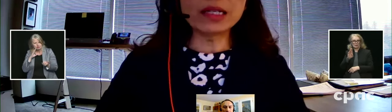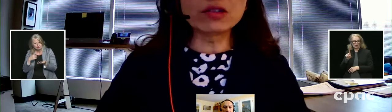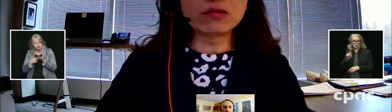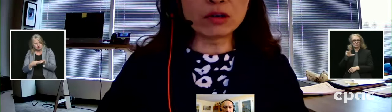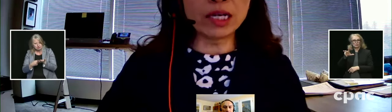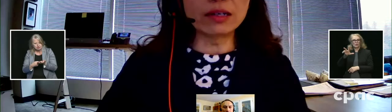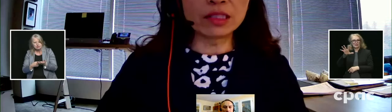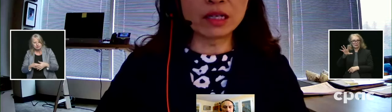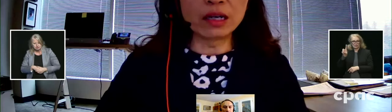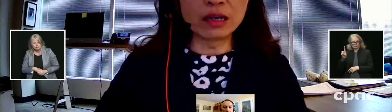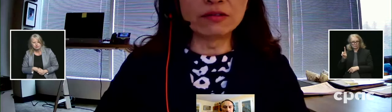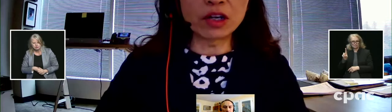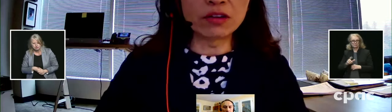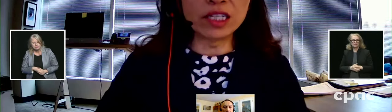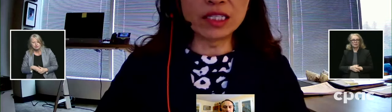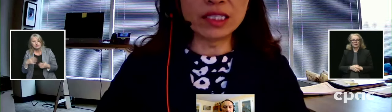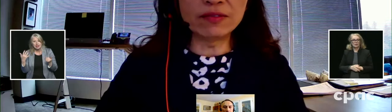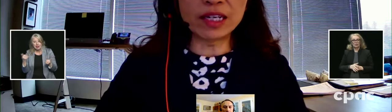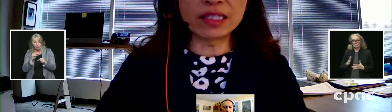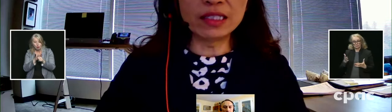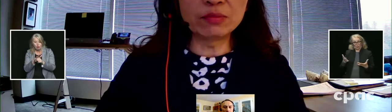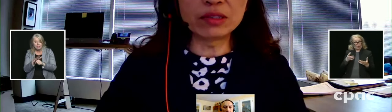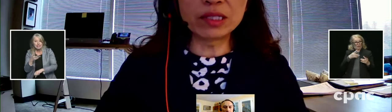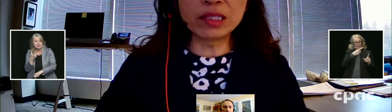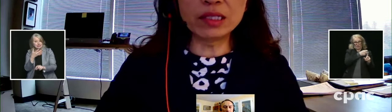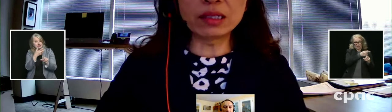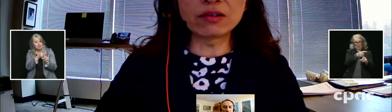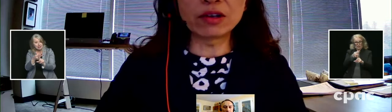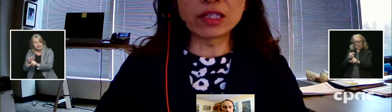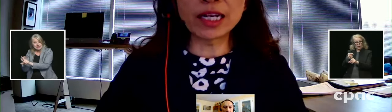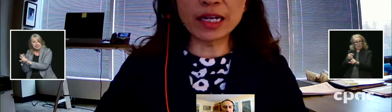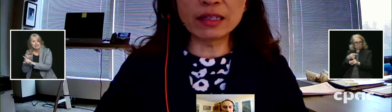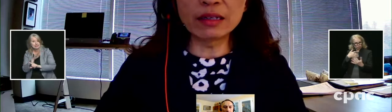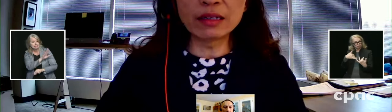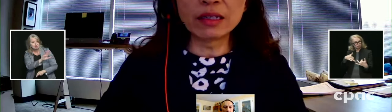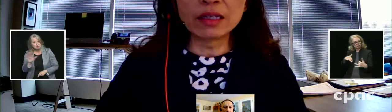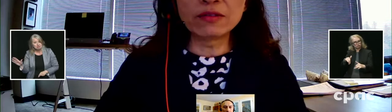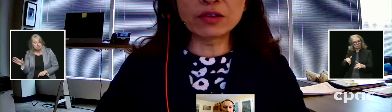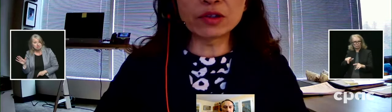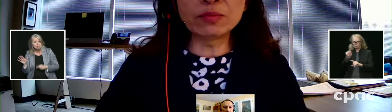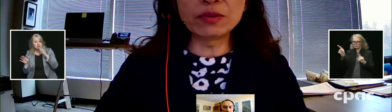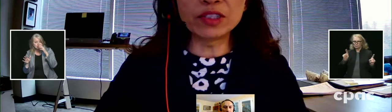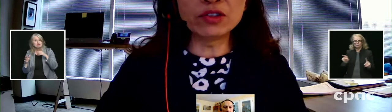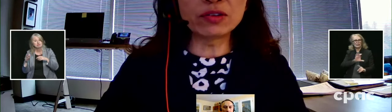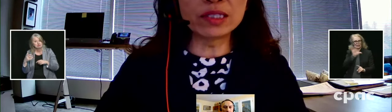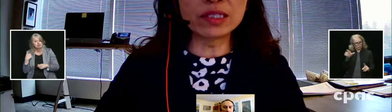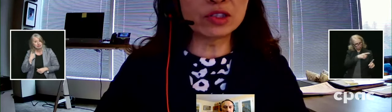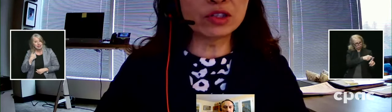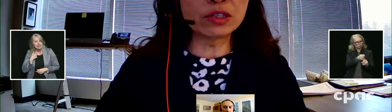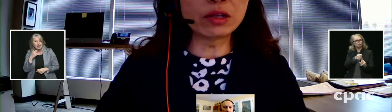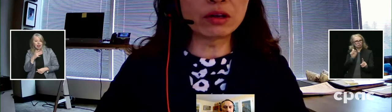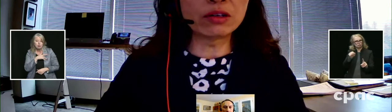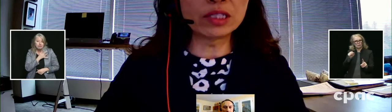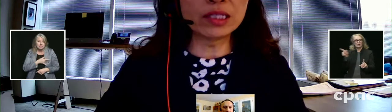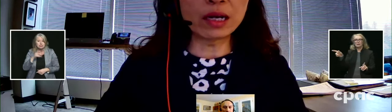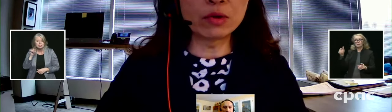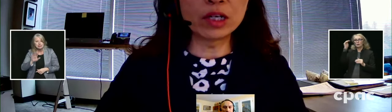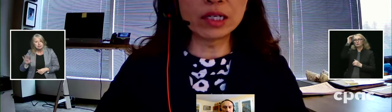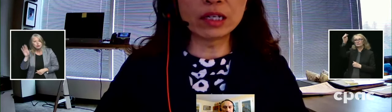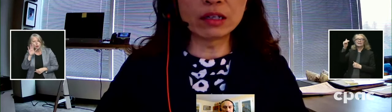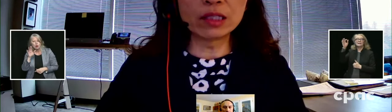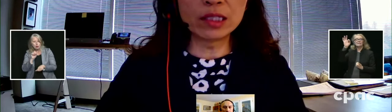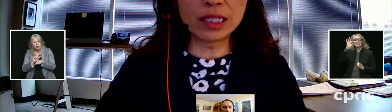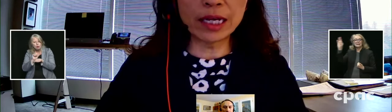As the rollout of COVID-19 vaccines proceeds across Canada, federal, provincial, and territorial authorities are